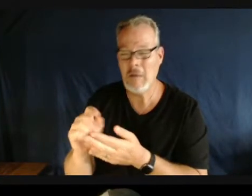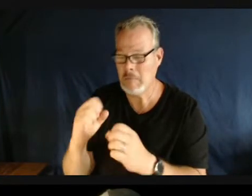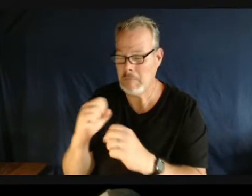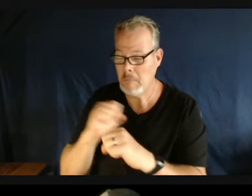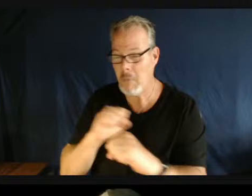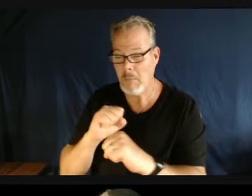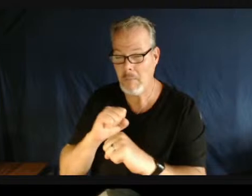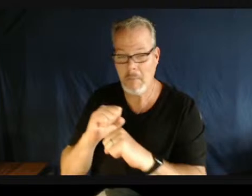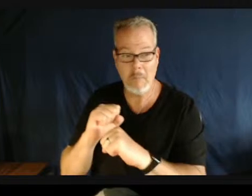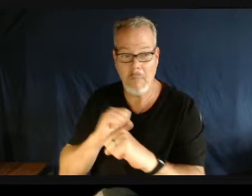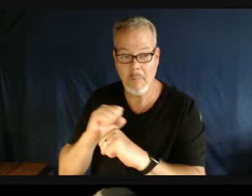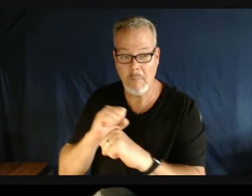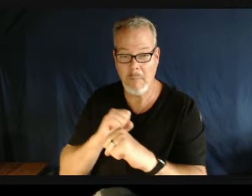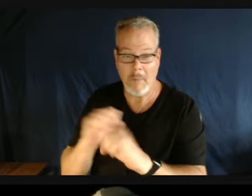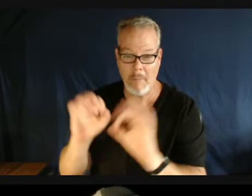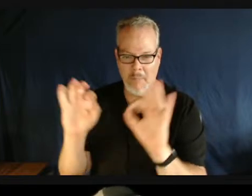And